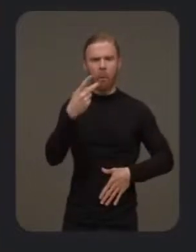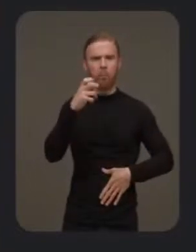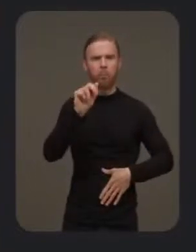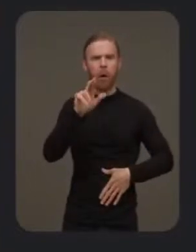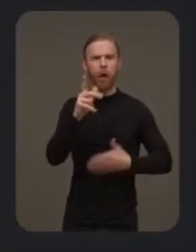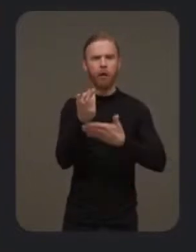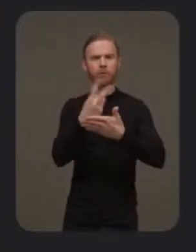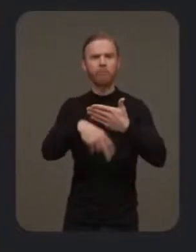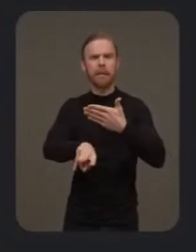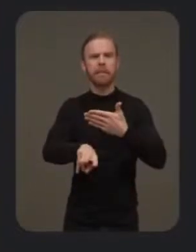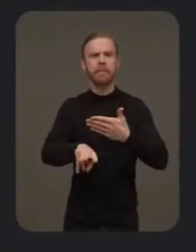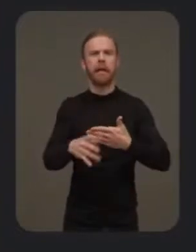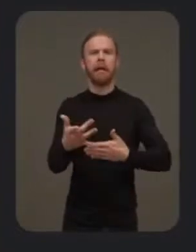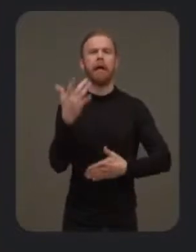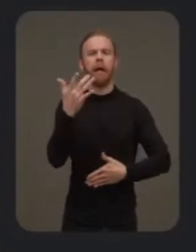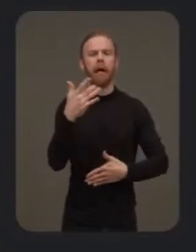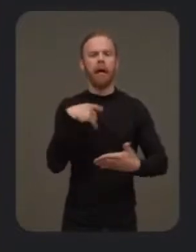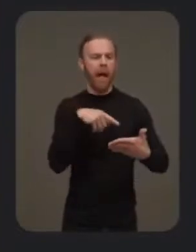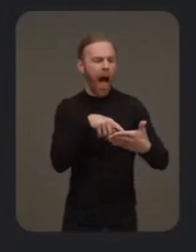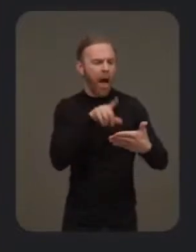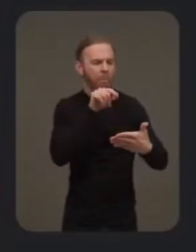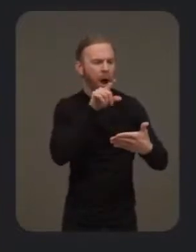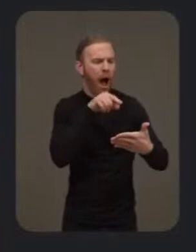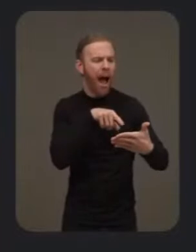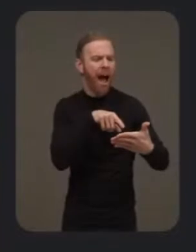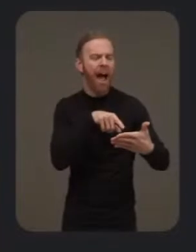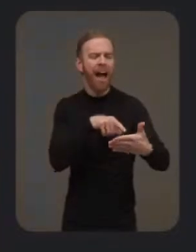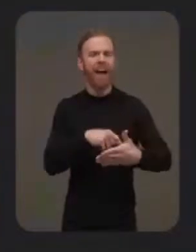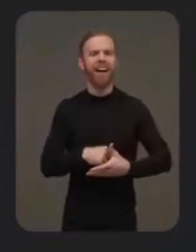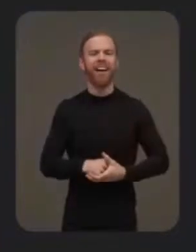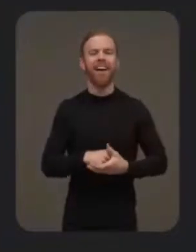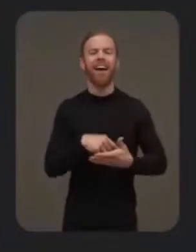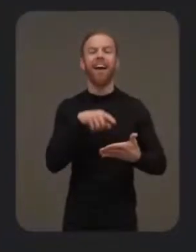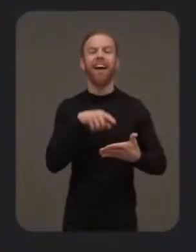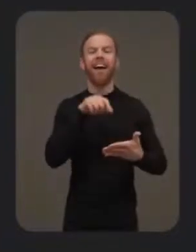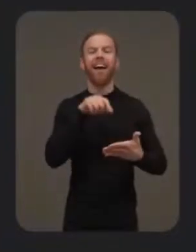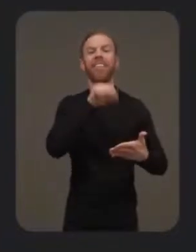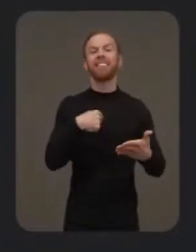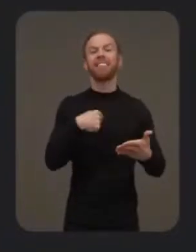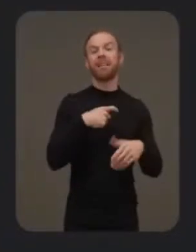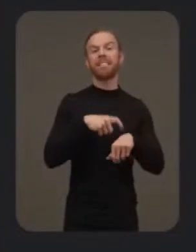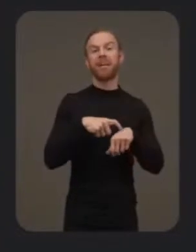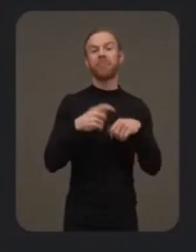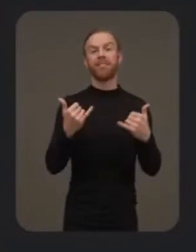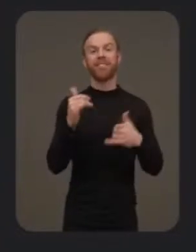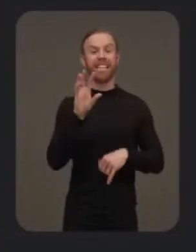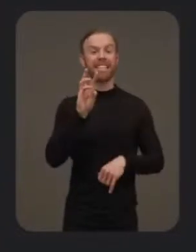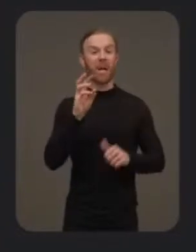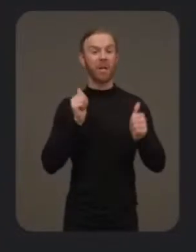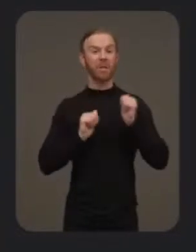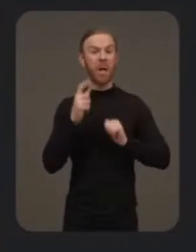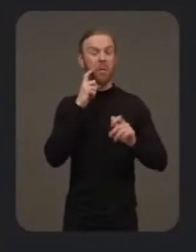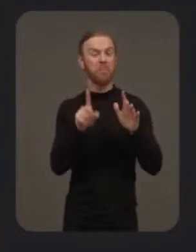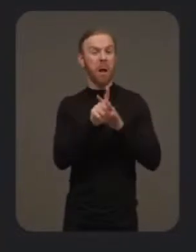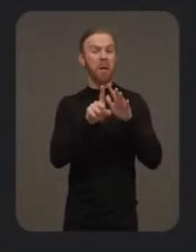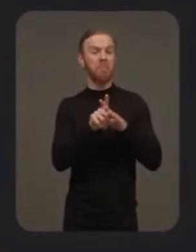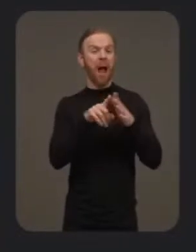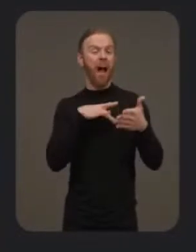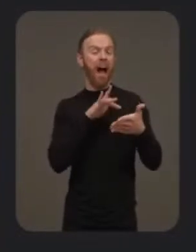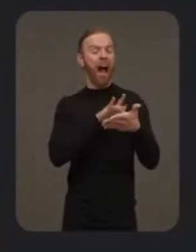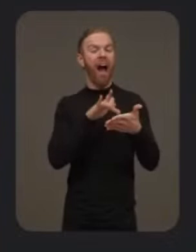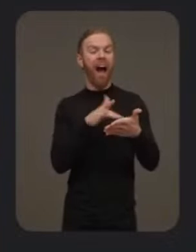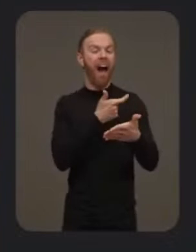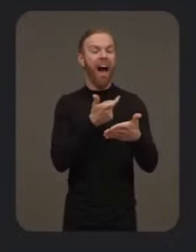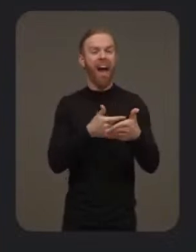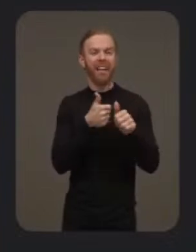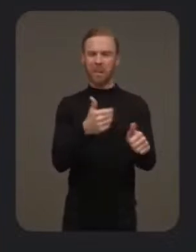Look, there's a bird. So this is what I loved about my me time today. 6 shows just popped up based off of my preferences. And they